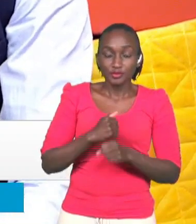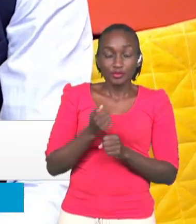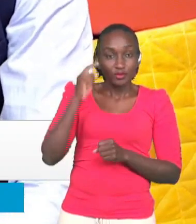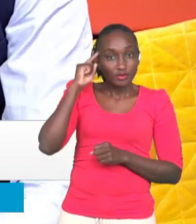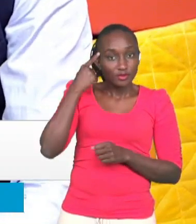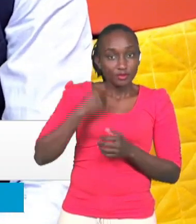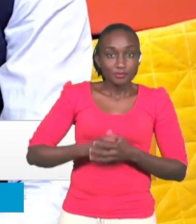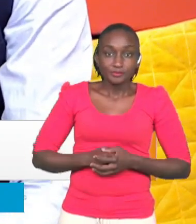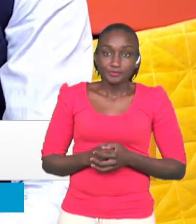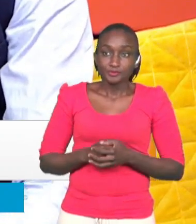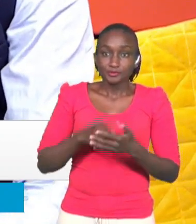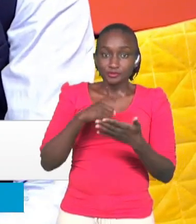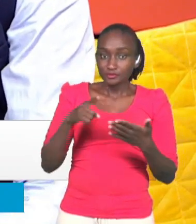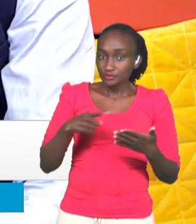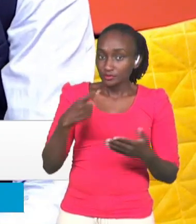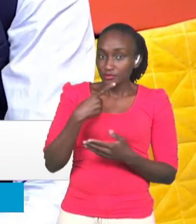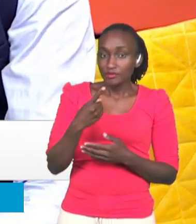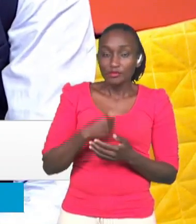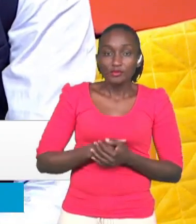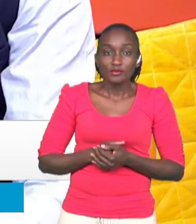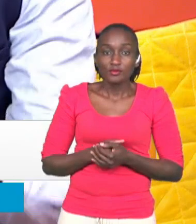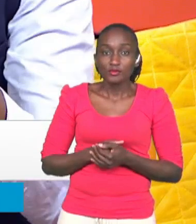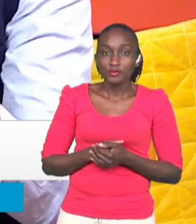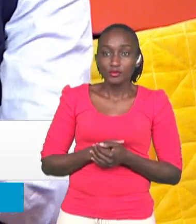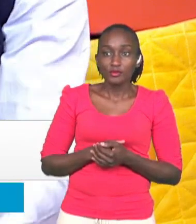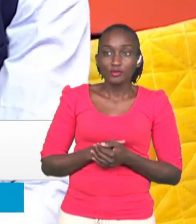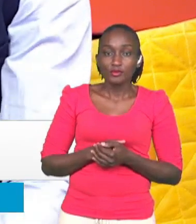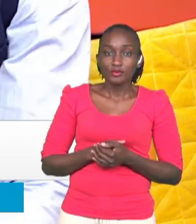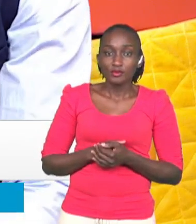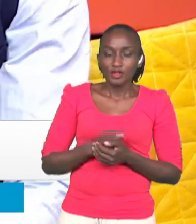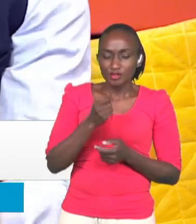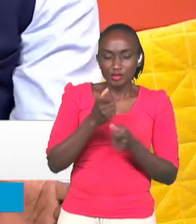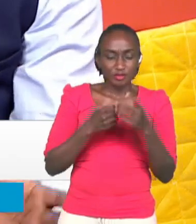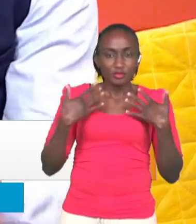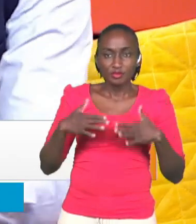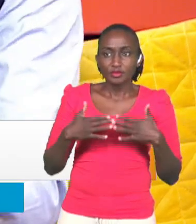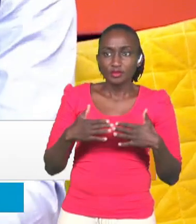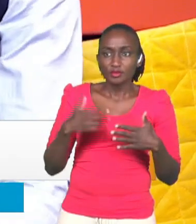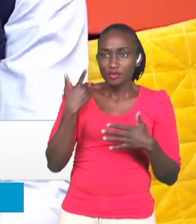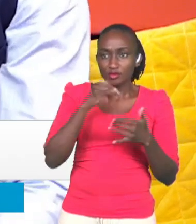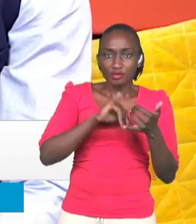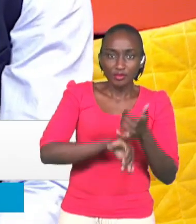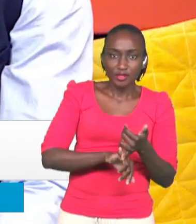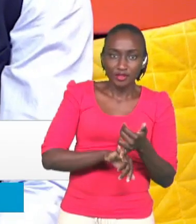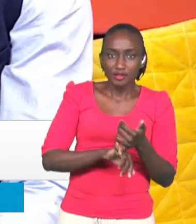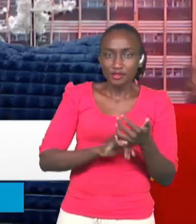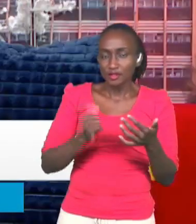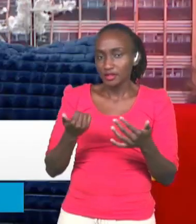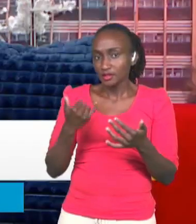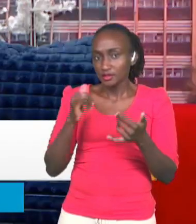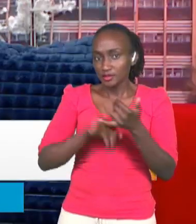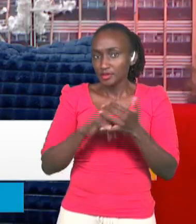think it's right to say that what wachache sana wanaoa na wale wanaolewa? No,